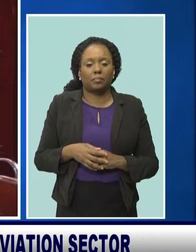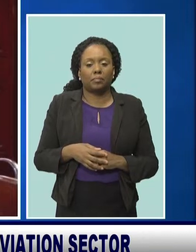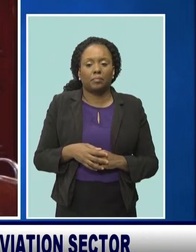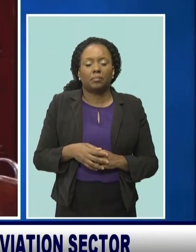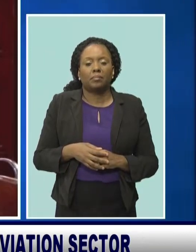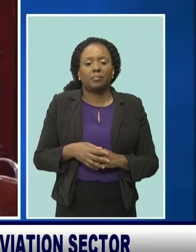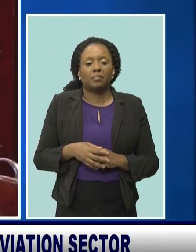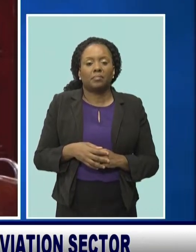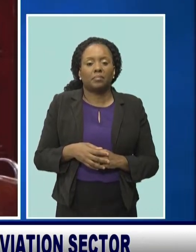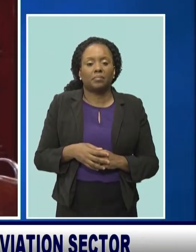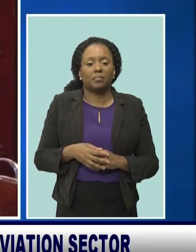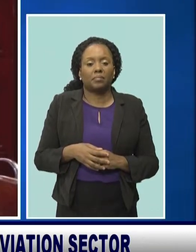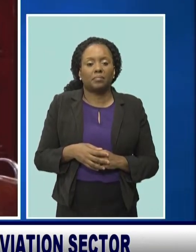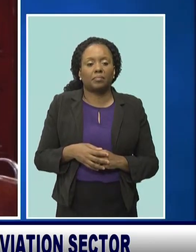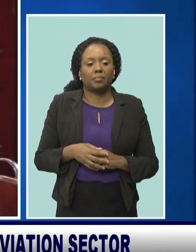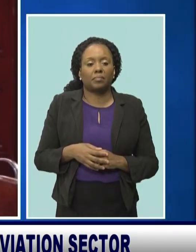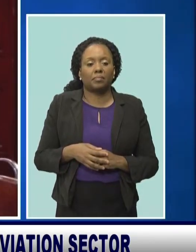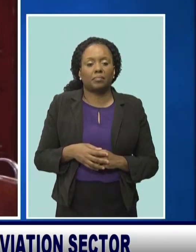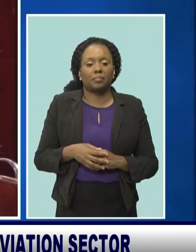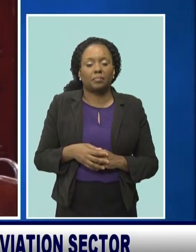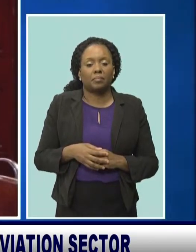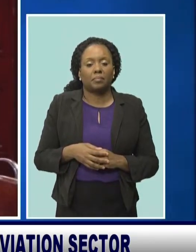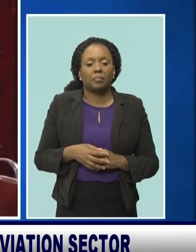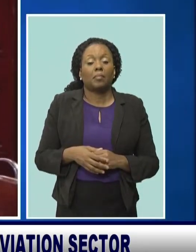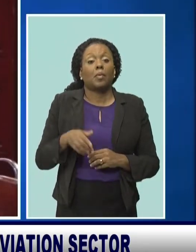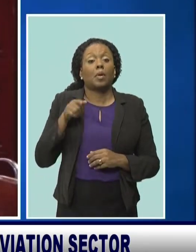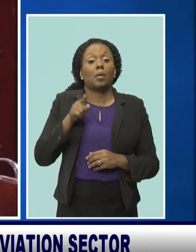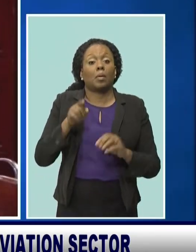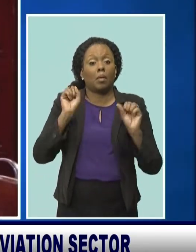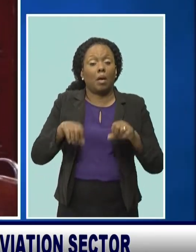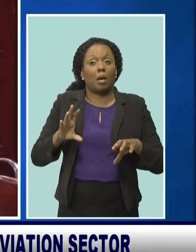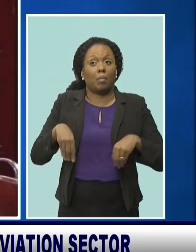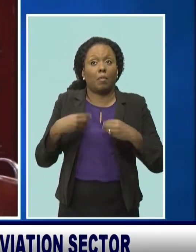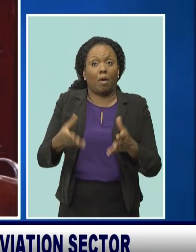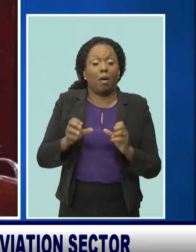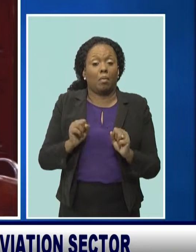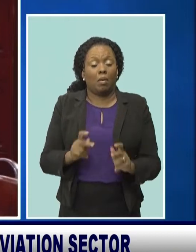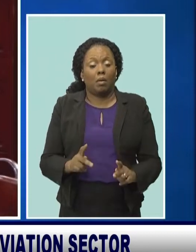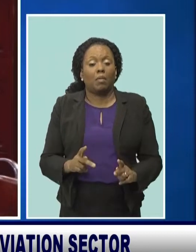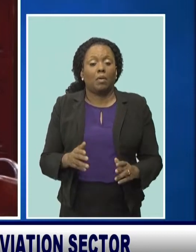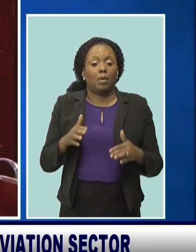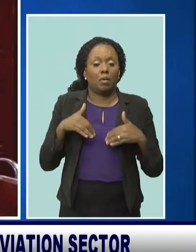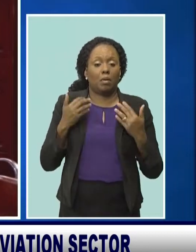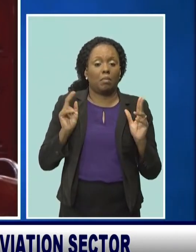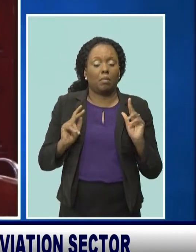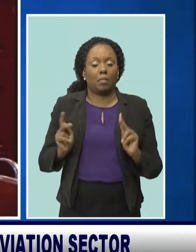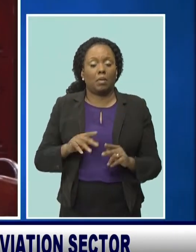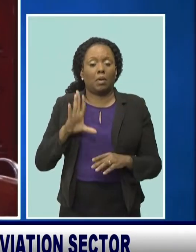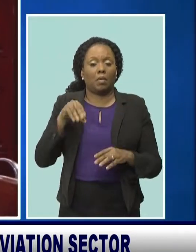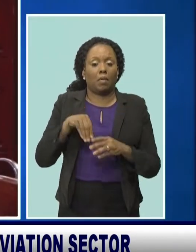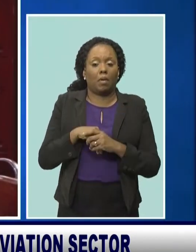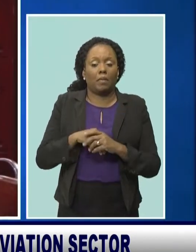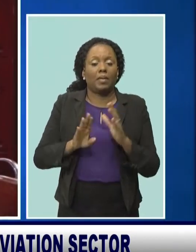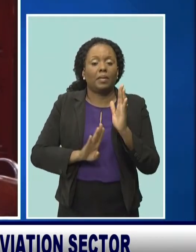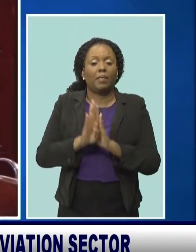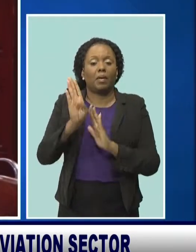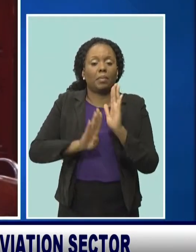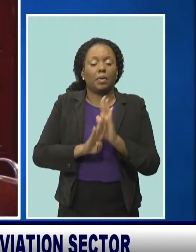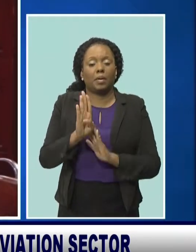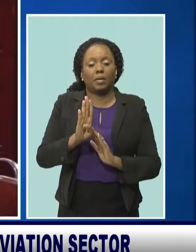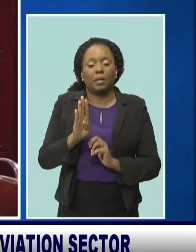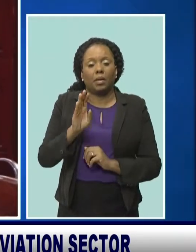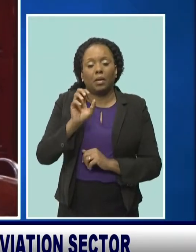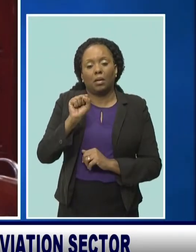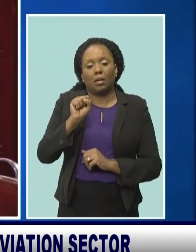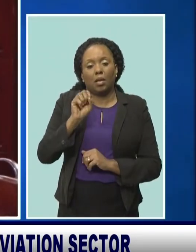provide an opportunity, sir, for young people to get into software development, so